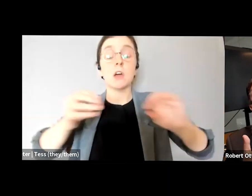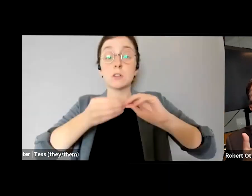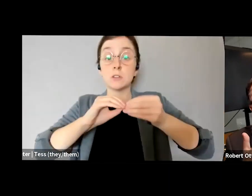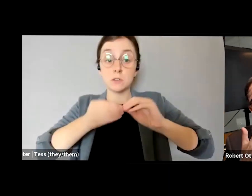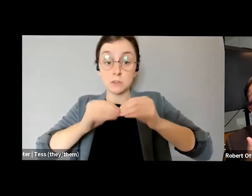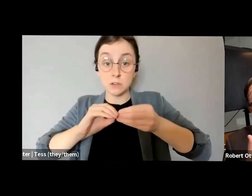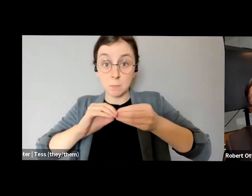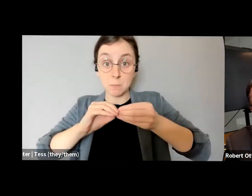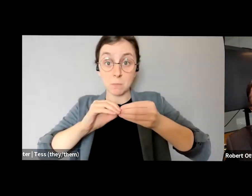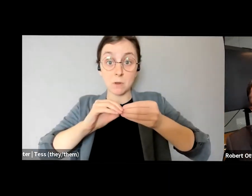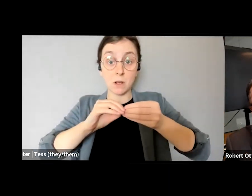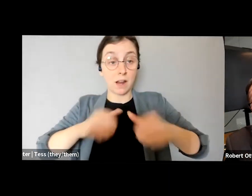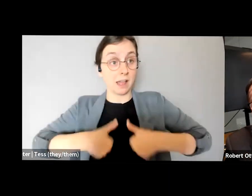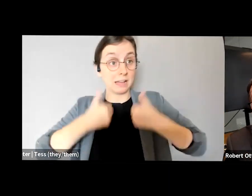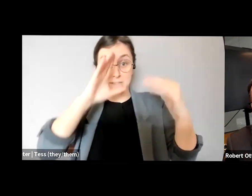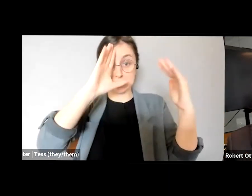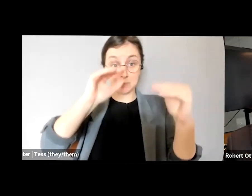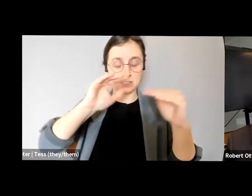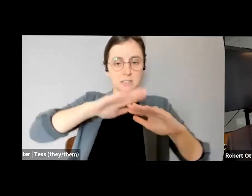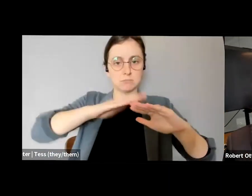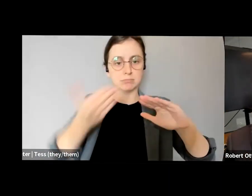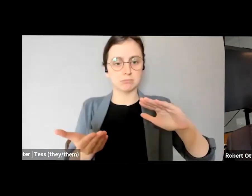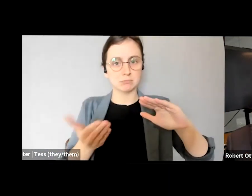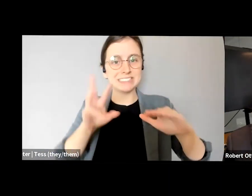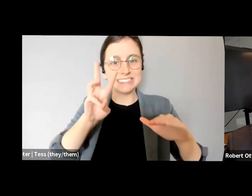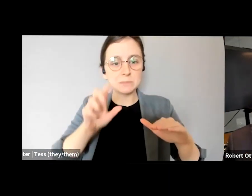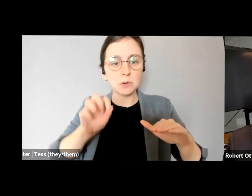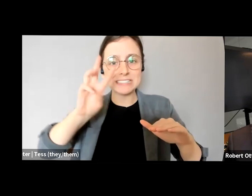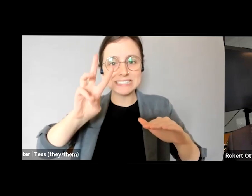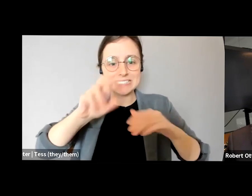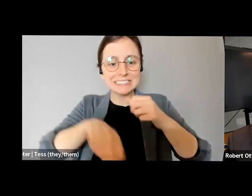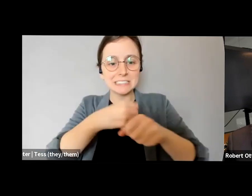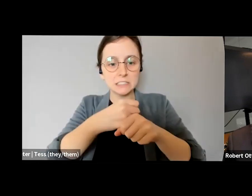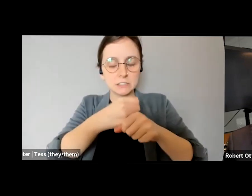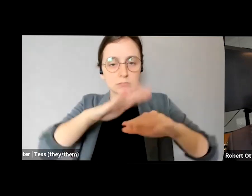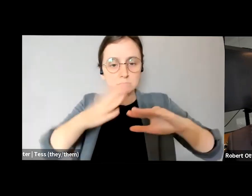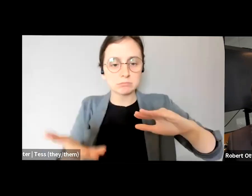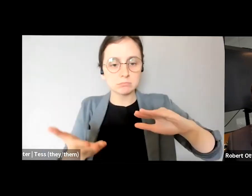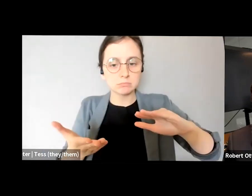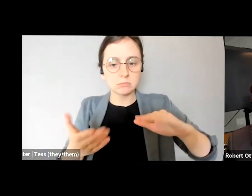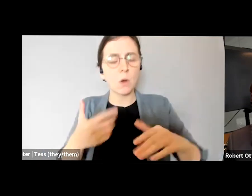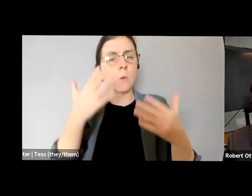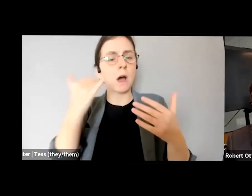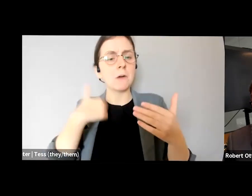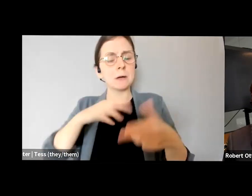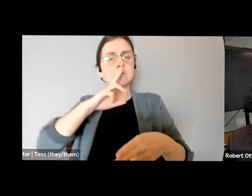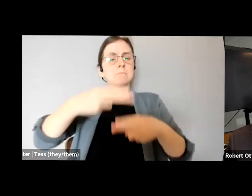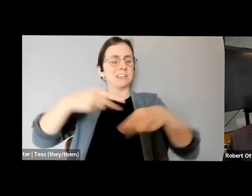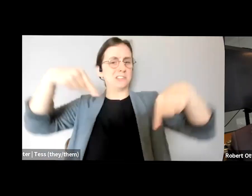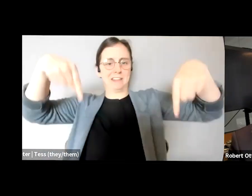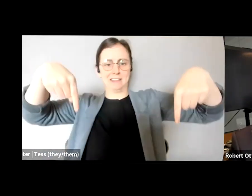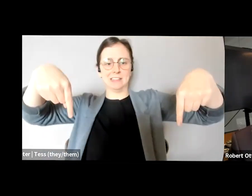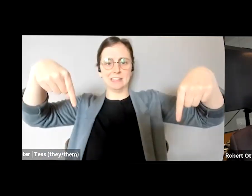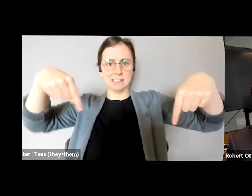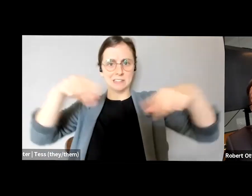of 6.6 years. Why do I raise this in this particular forum? I raise it